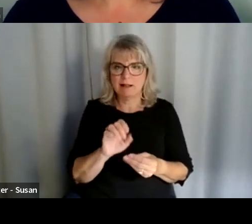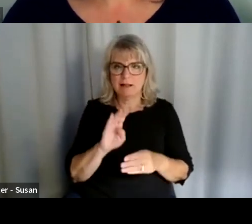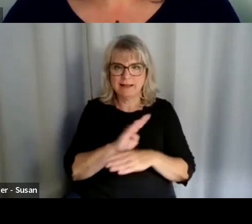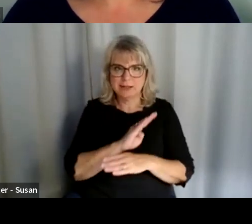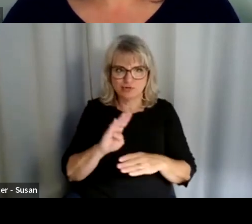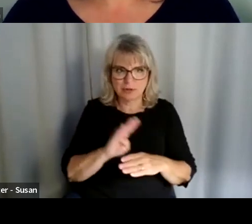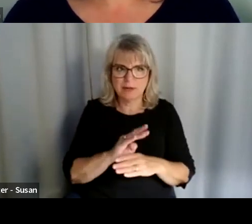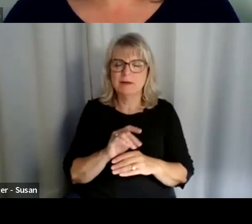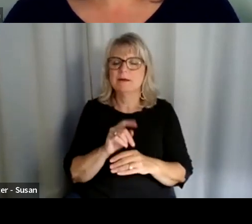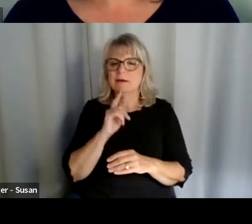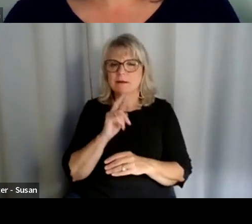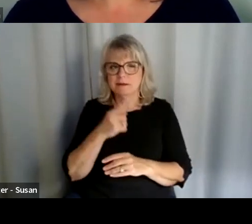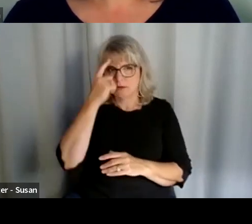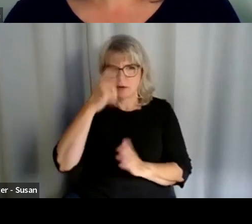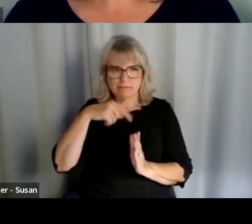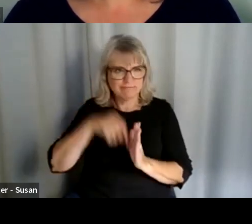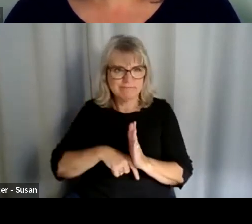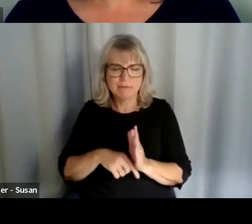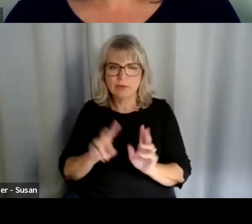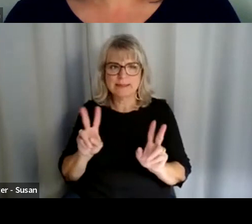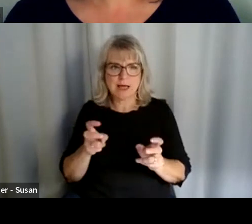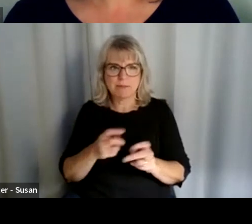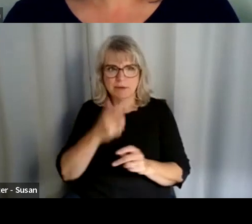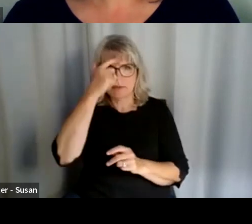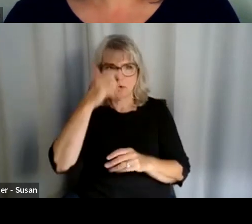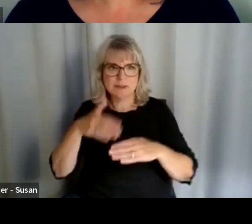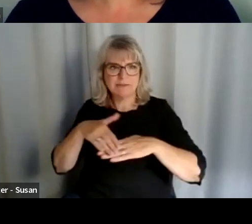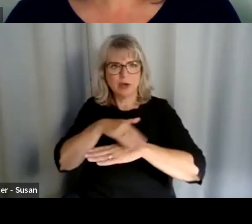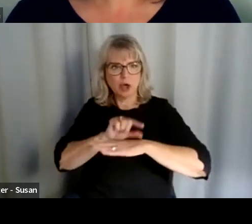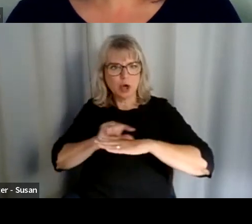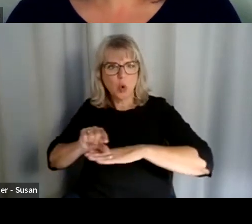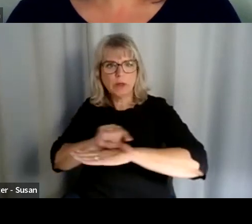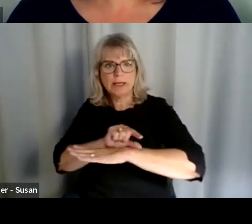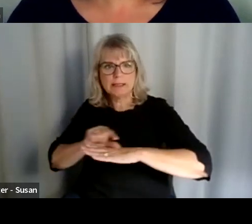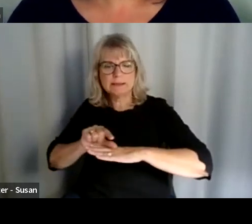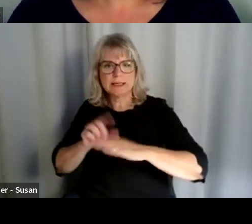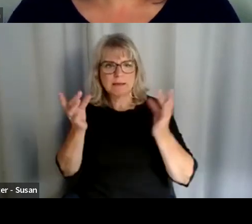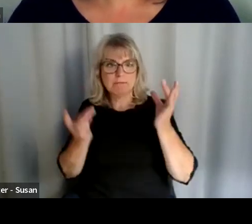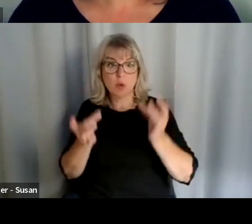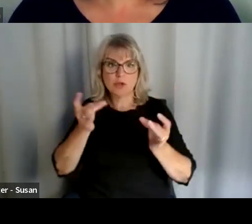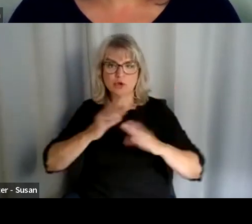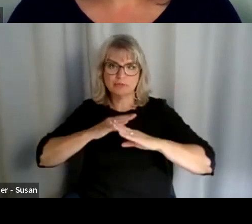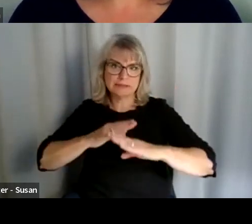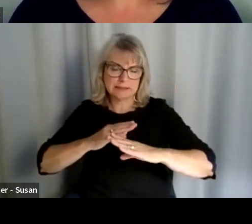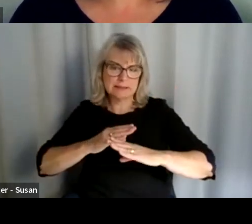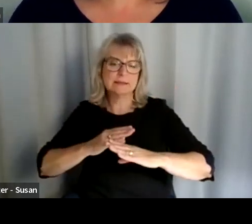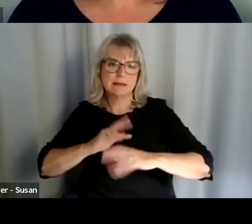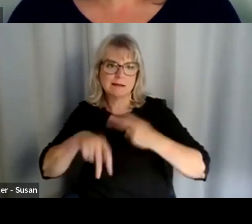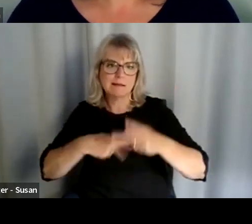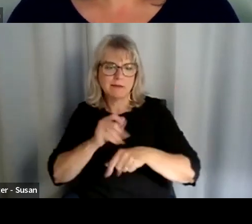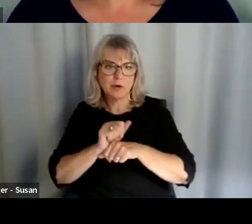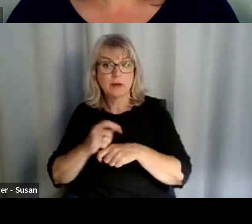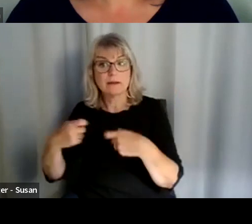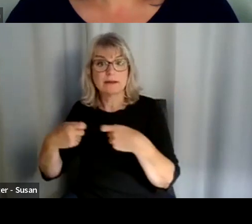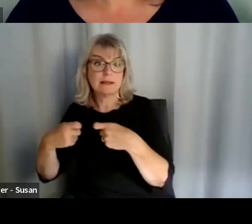on this topic because of coatings and moisture resistance and that sort of work. And then the